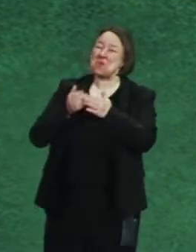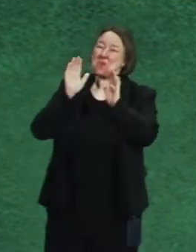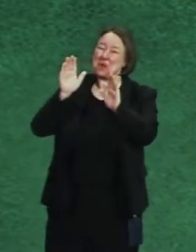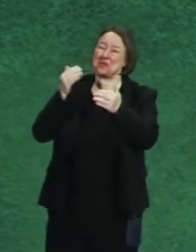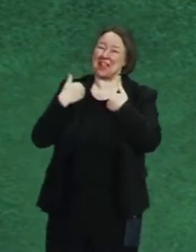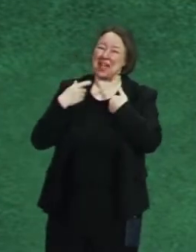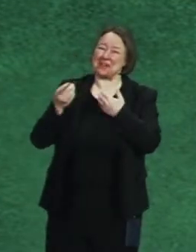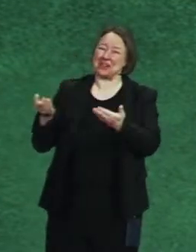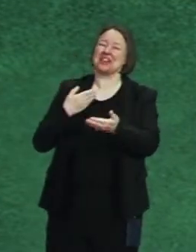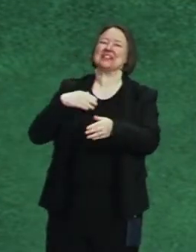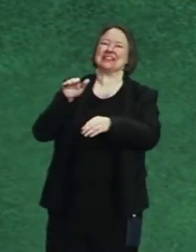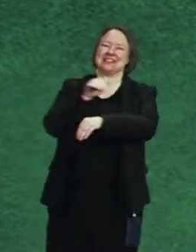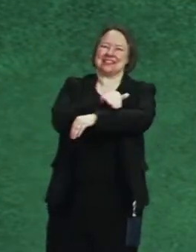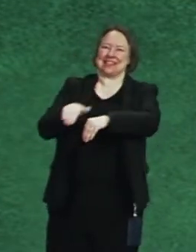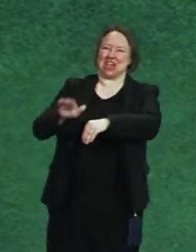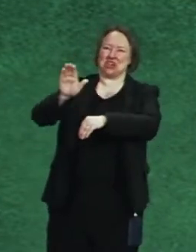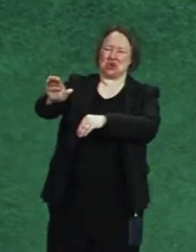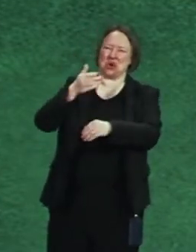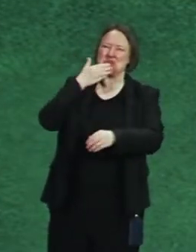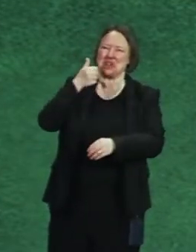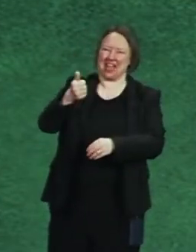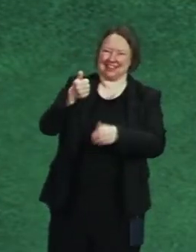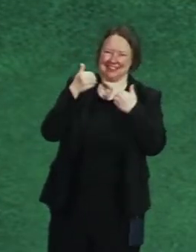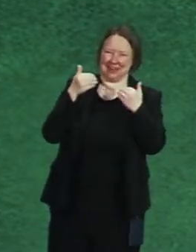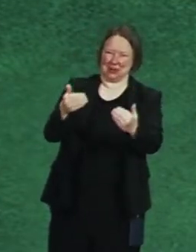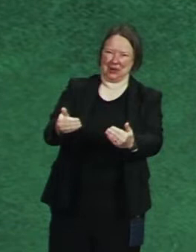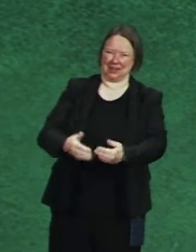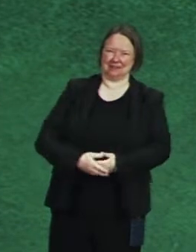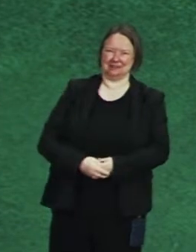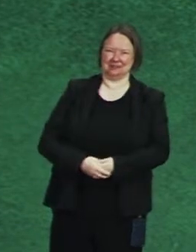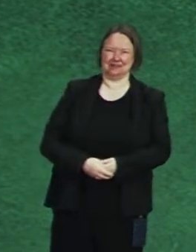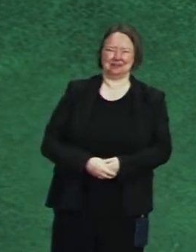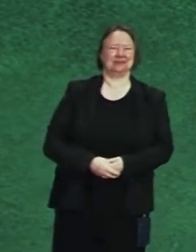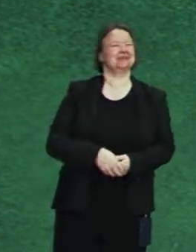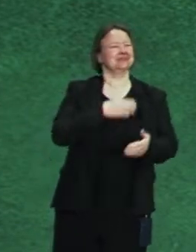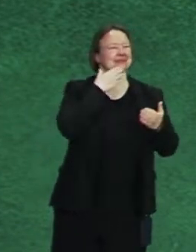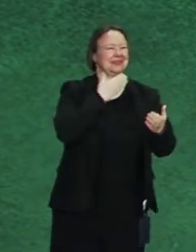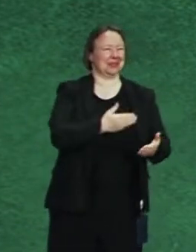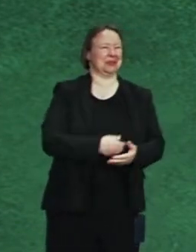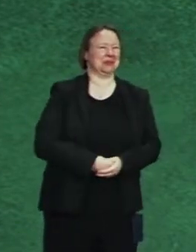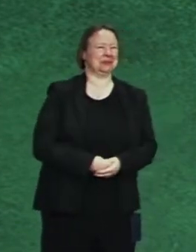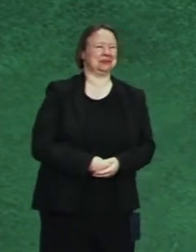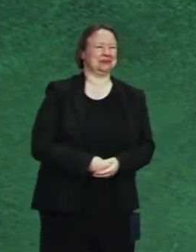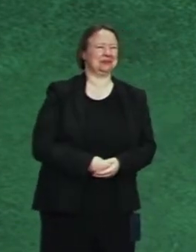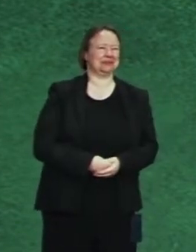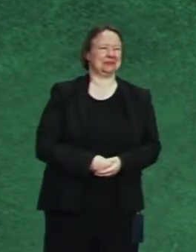you. The stage is yours. Good luck. Take it away. Thank you.